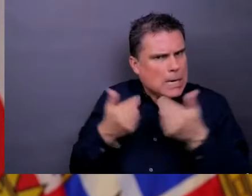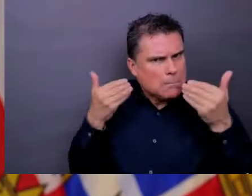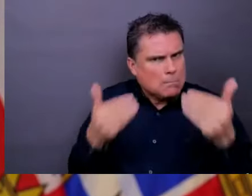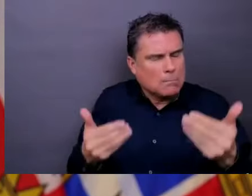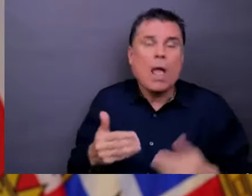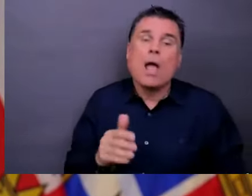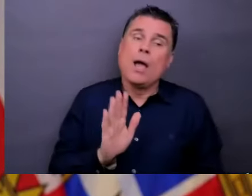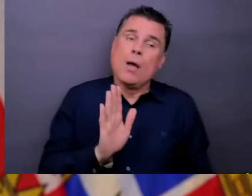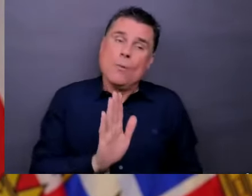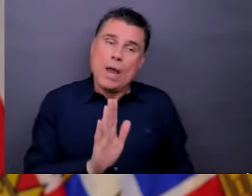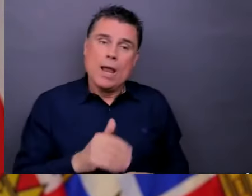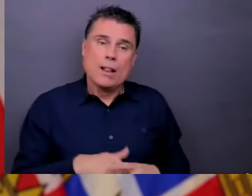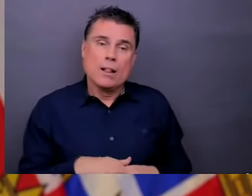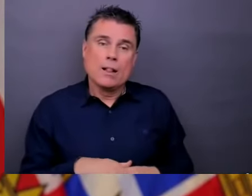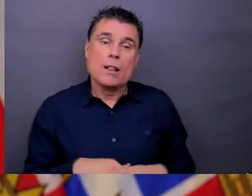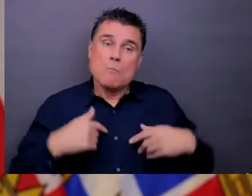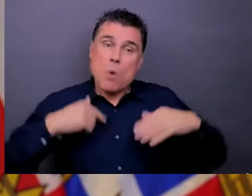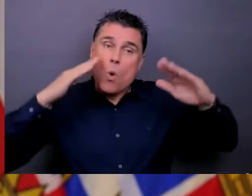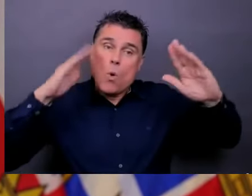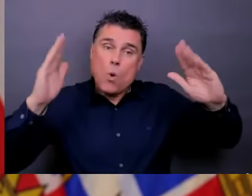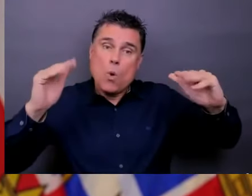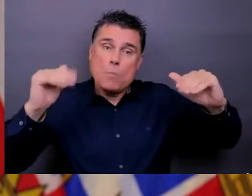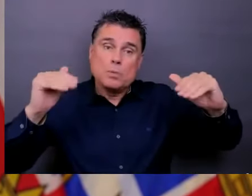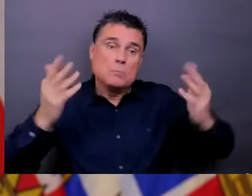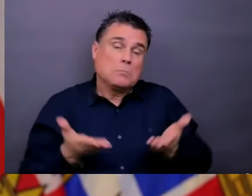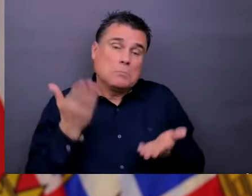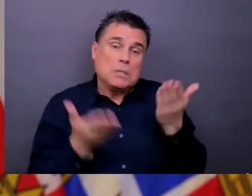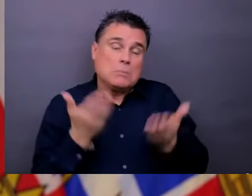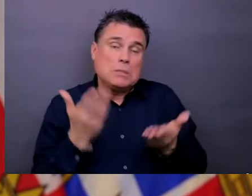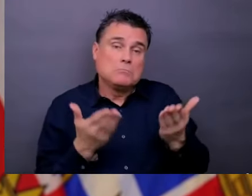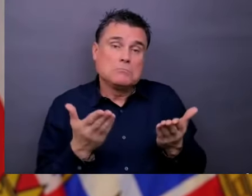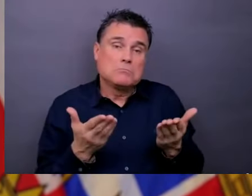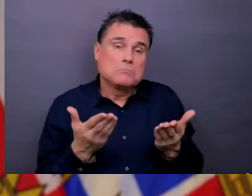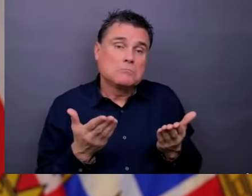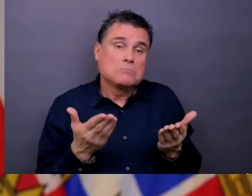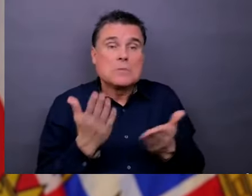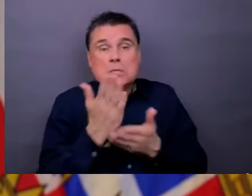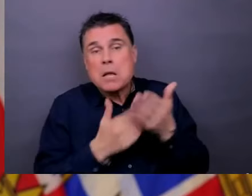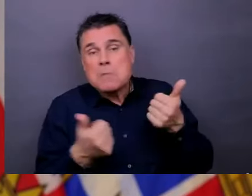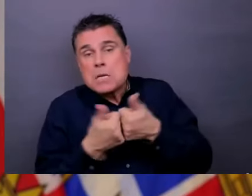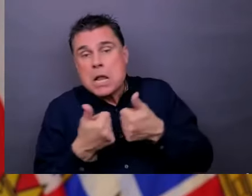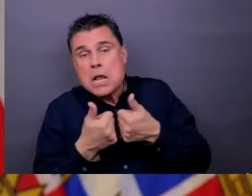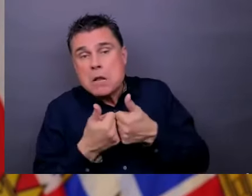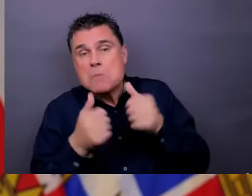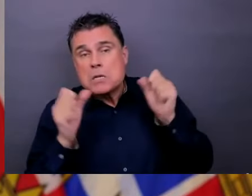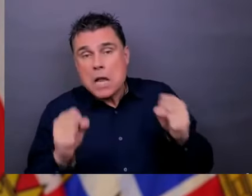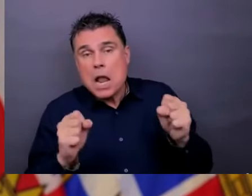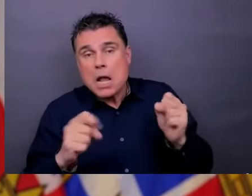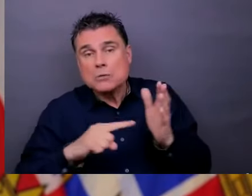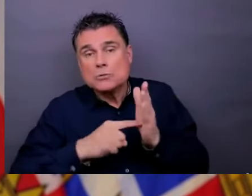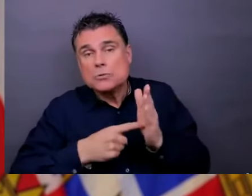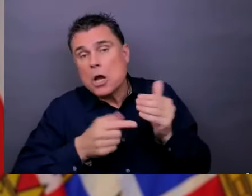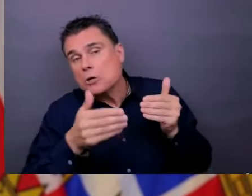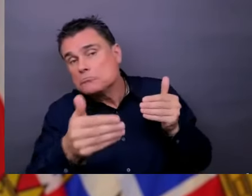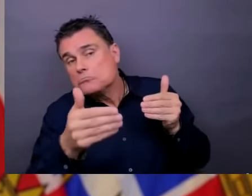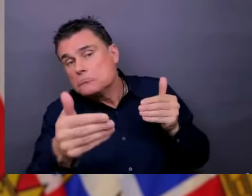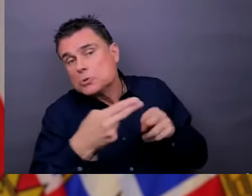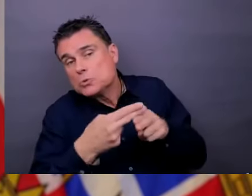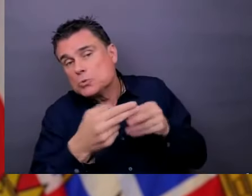April. Follow up, Catherine? No, thank you. Thank you. Next question is from Shannon Patterson, CTV.